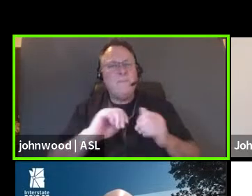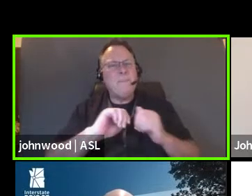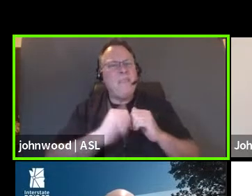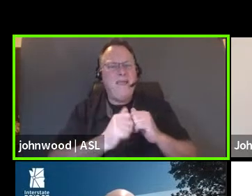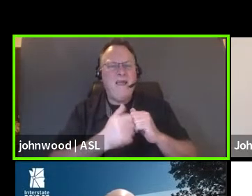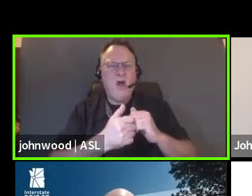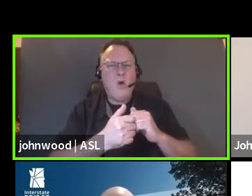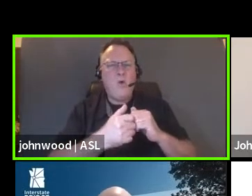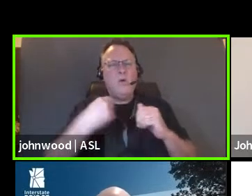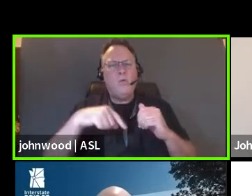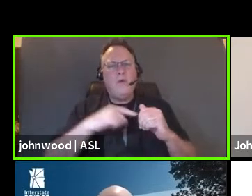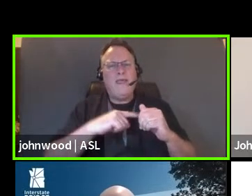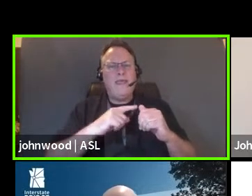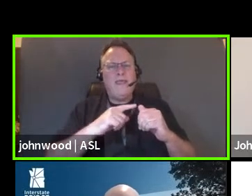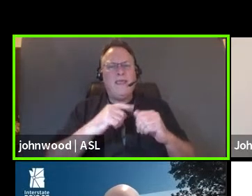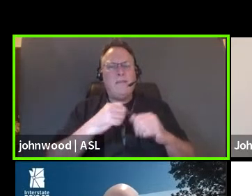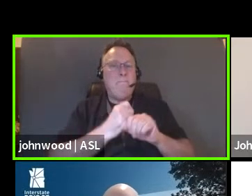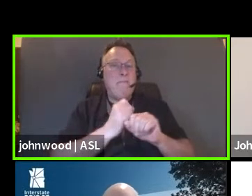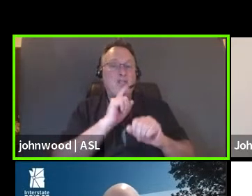ensure that